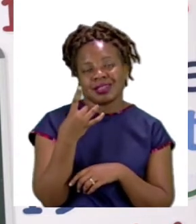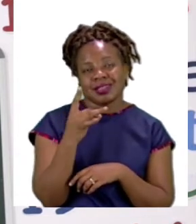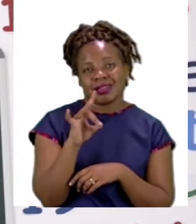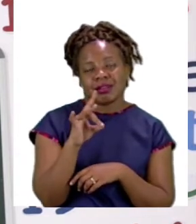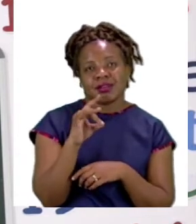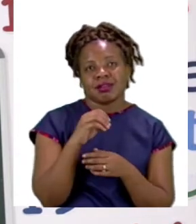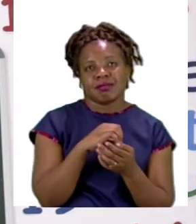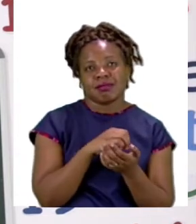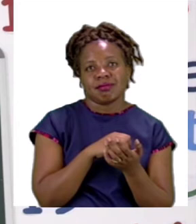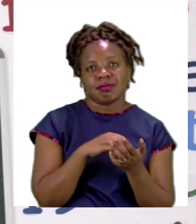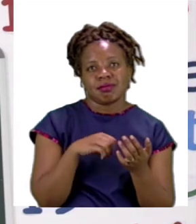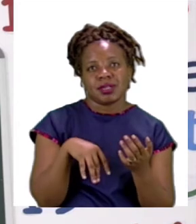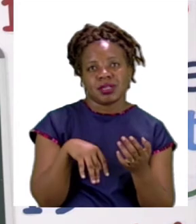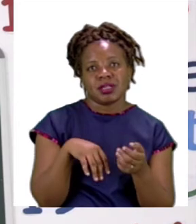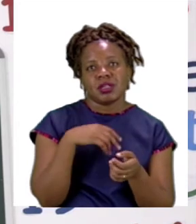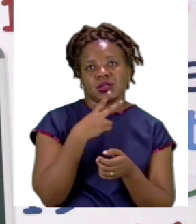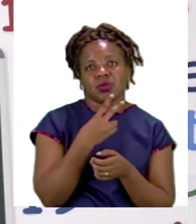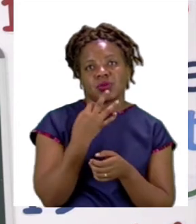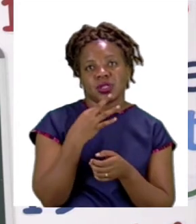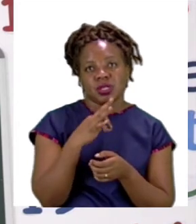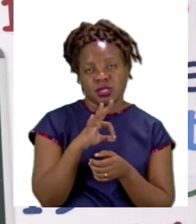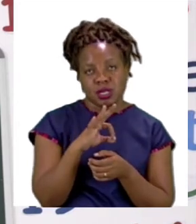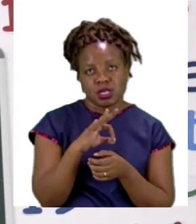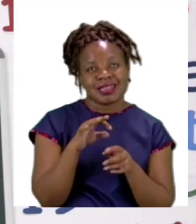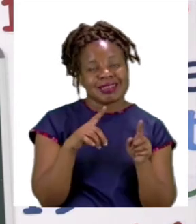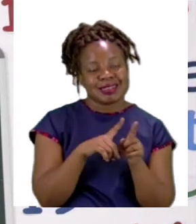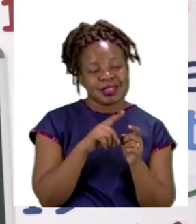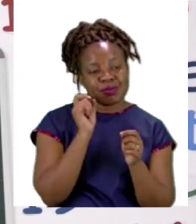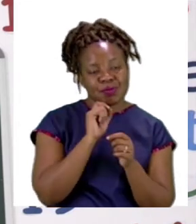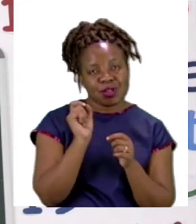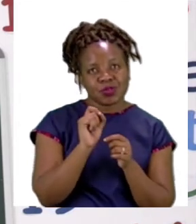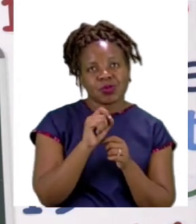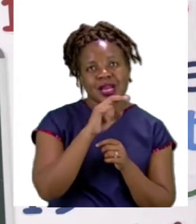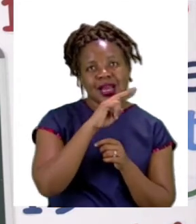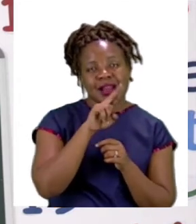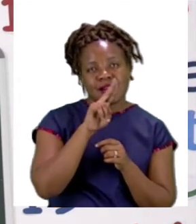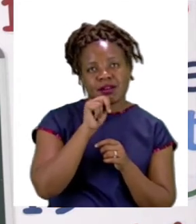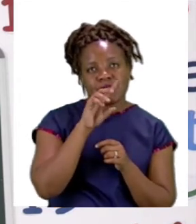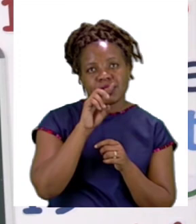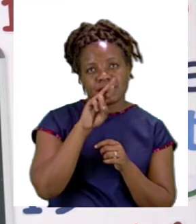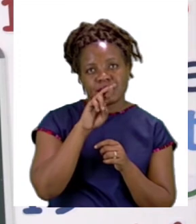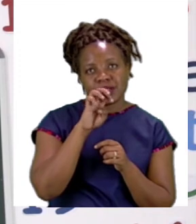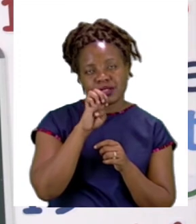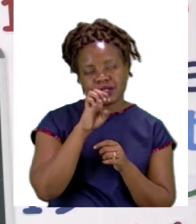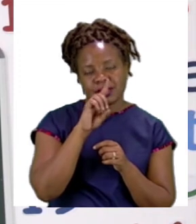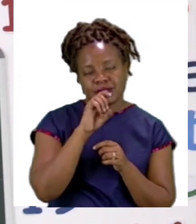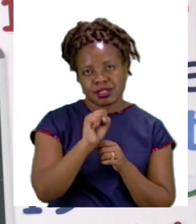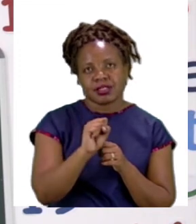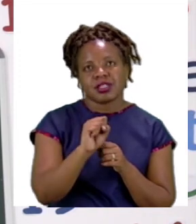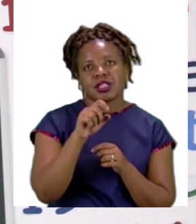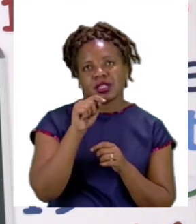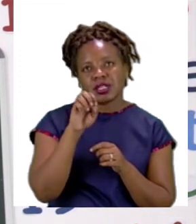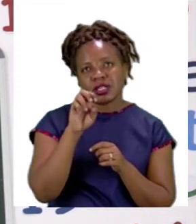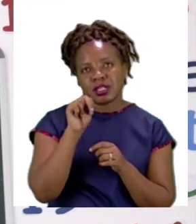but uh-oh, 8 take away 9? Oh no,